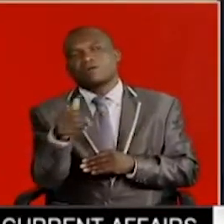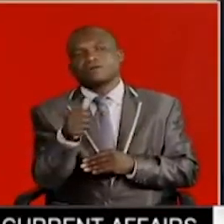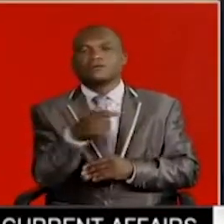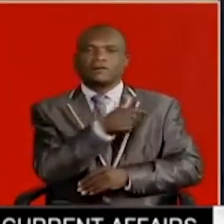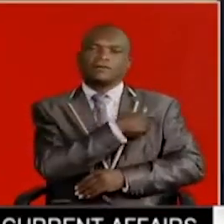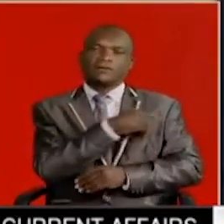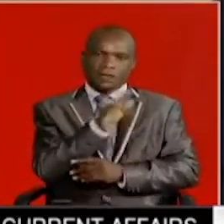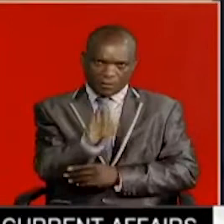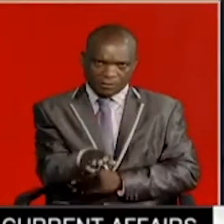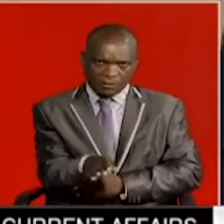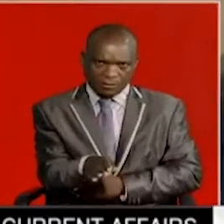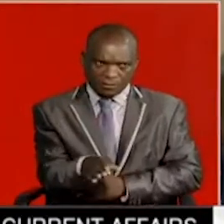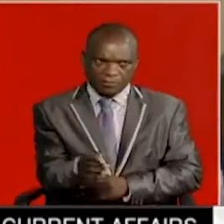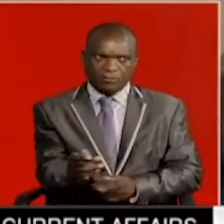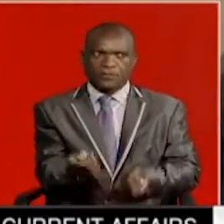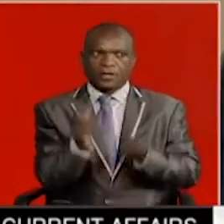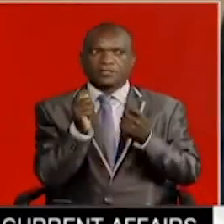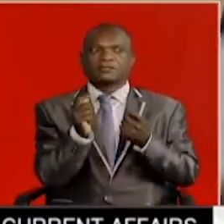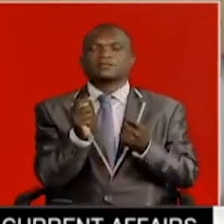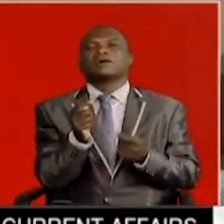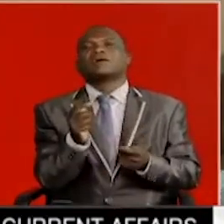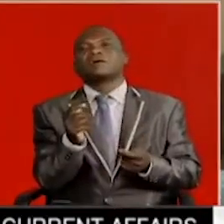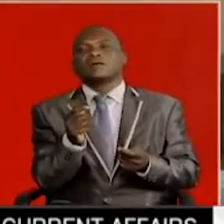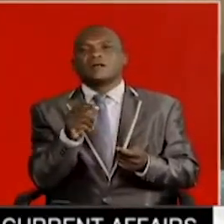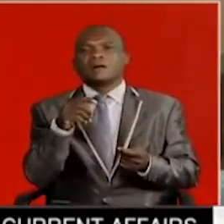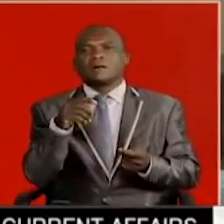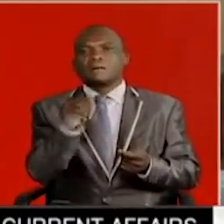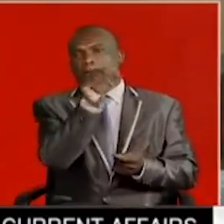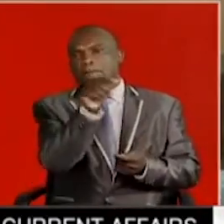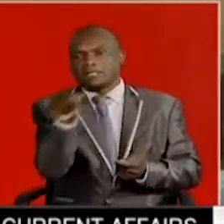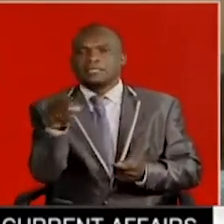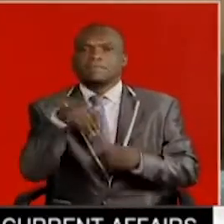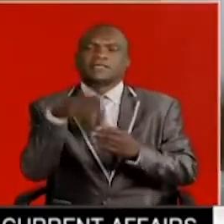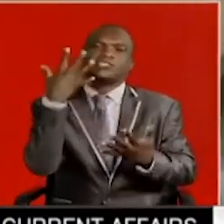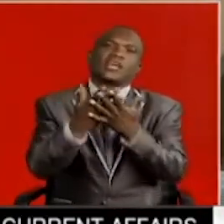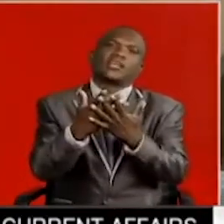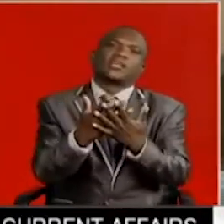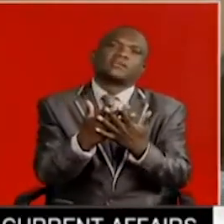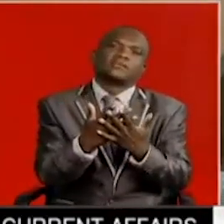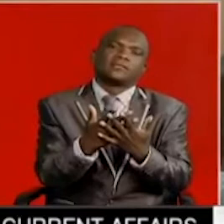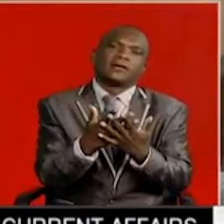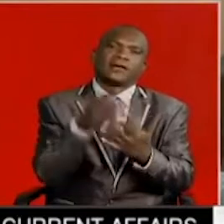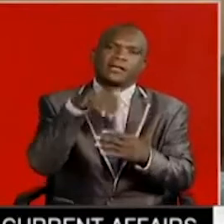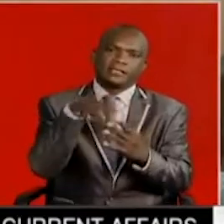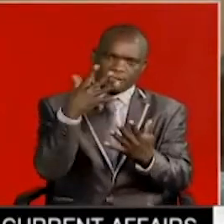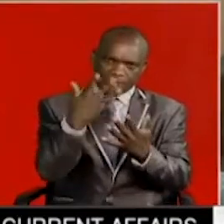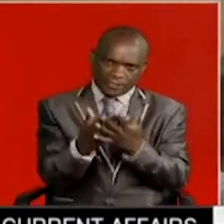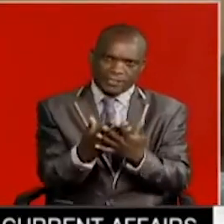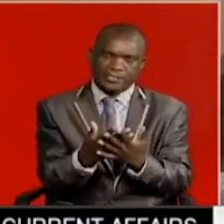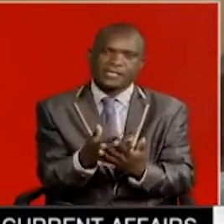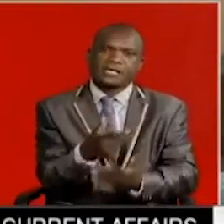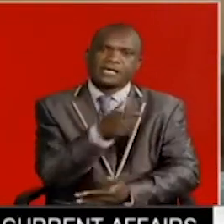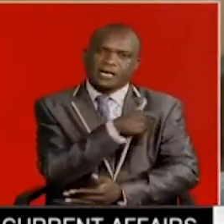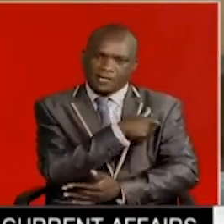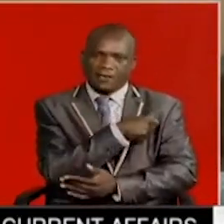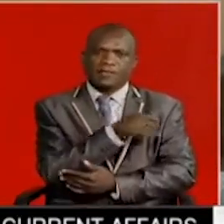Inmates, prison population, we are looking at our prisoners. Those in the prisons, it does